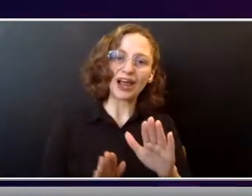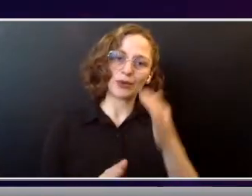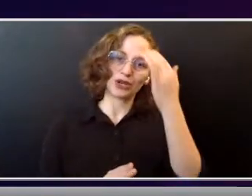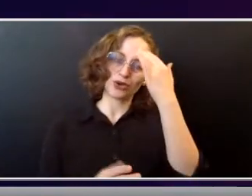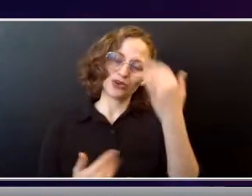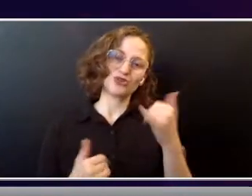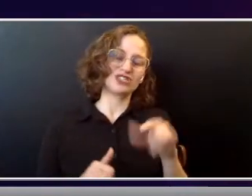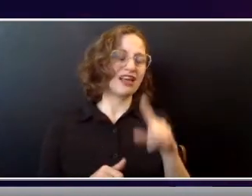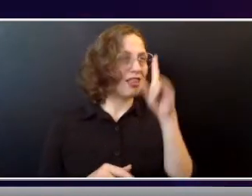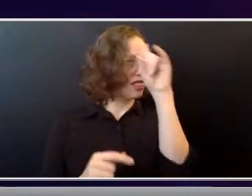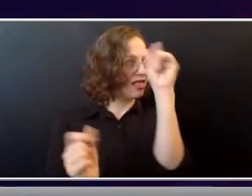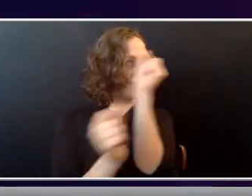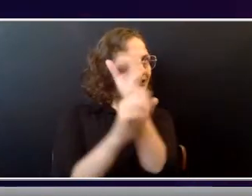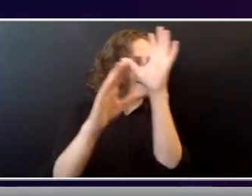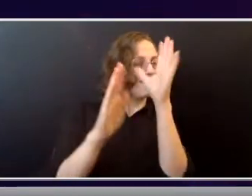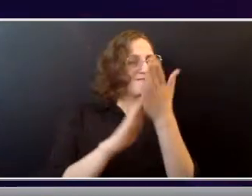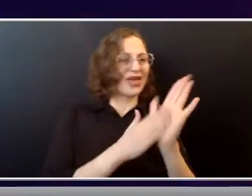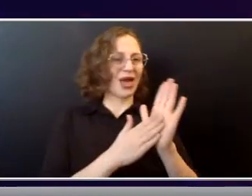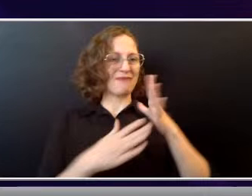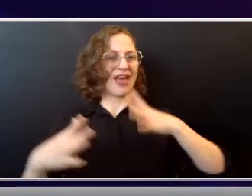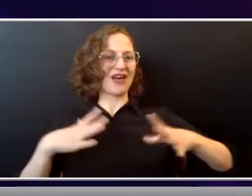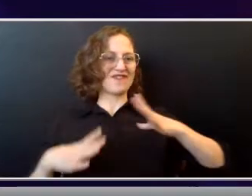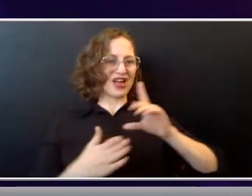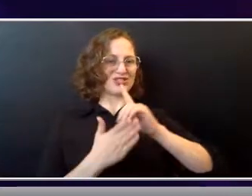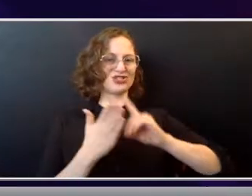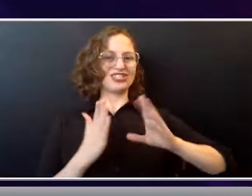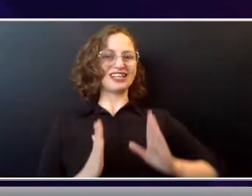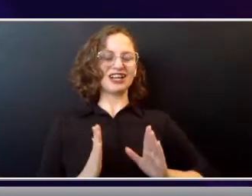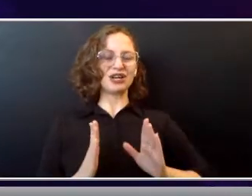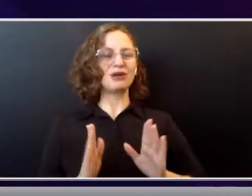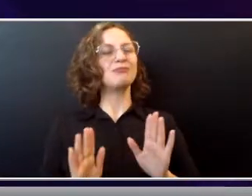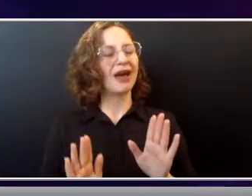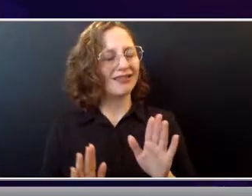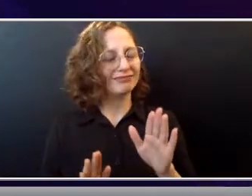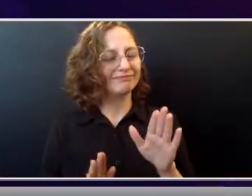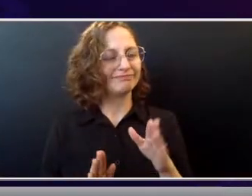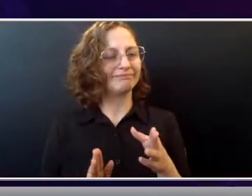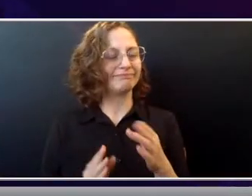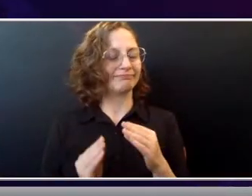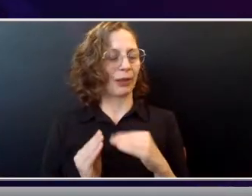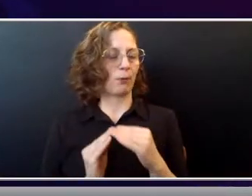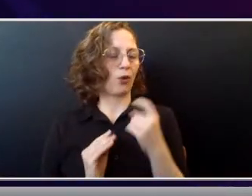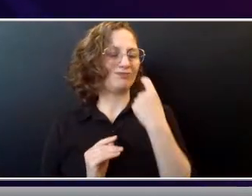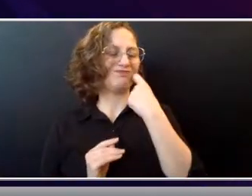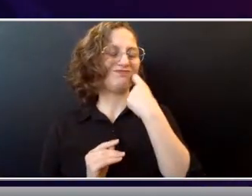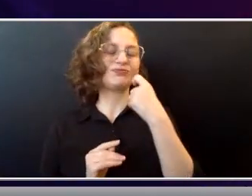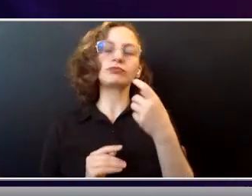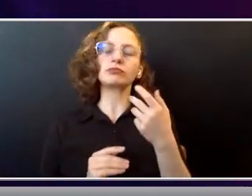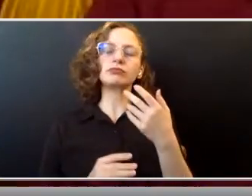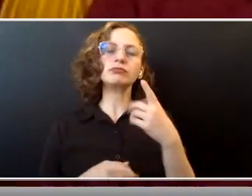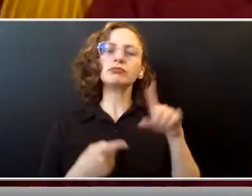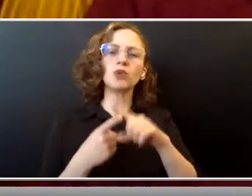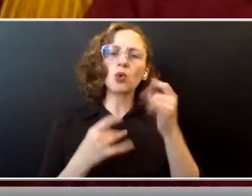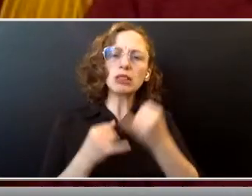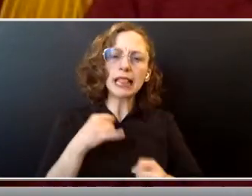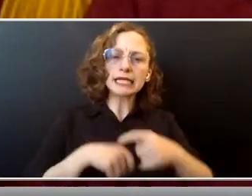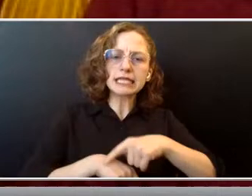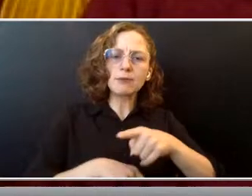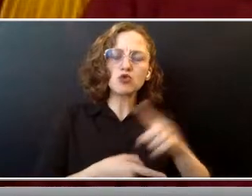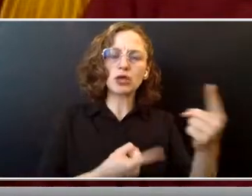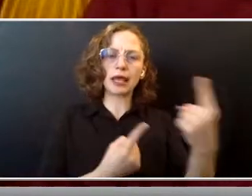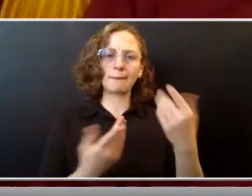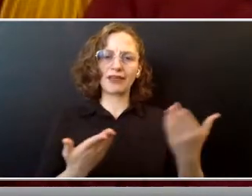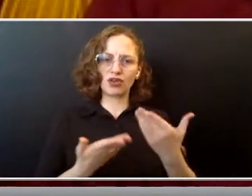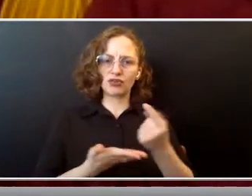fashion designer. And more immediately, though, when was the last time, the most recent time you came here for your treatment?